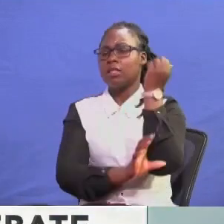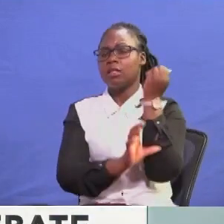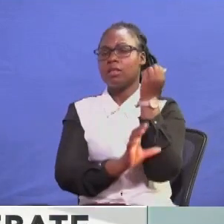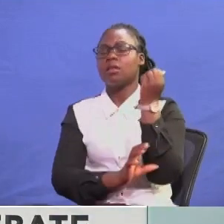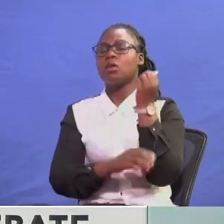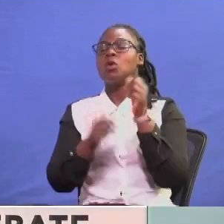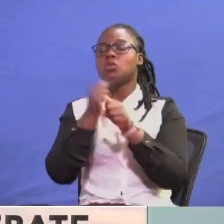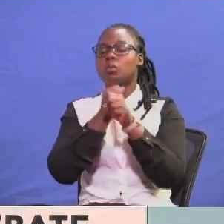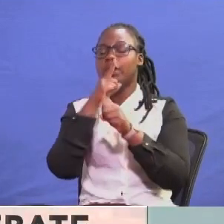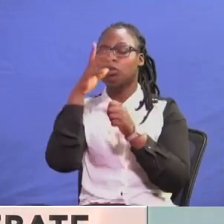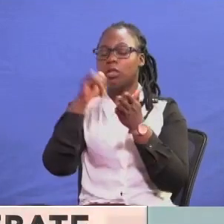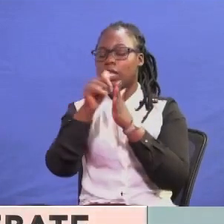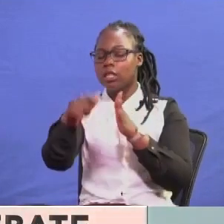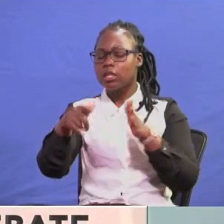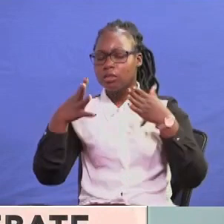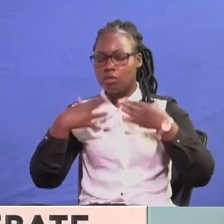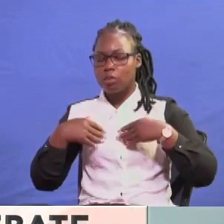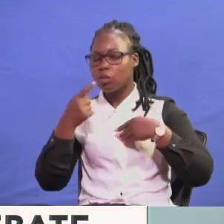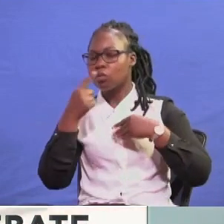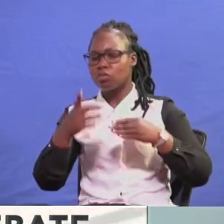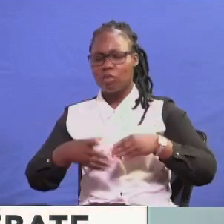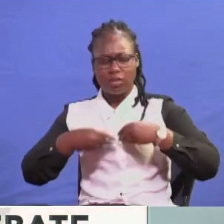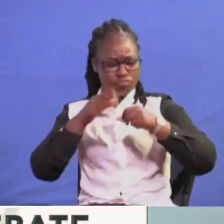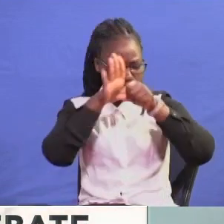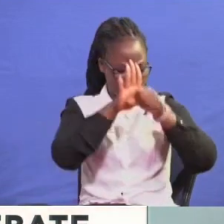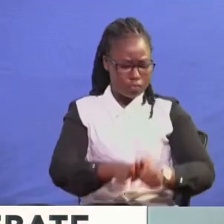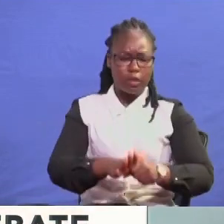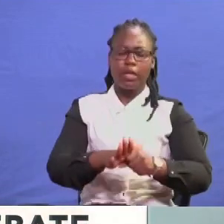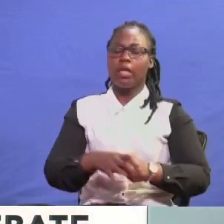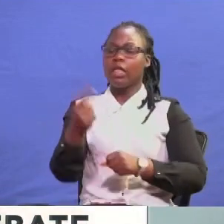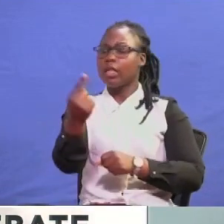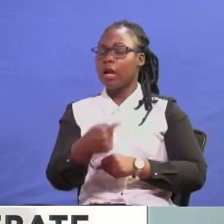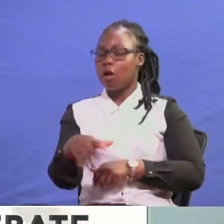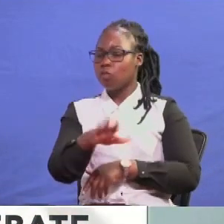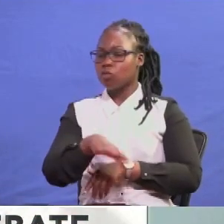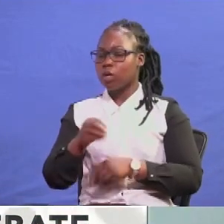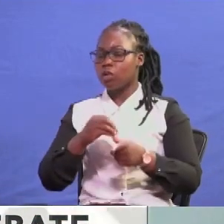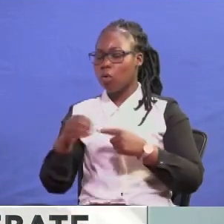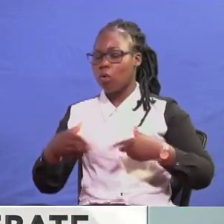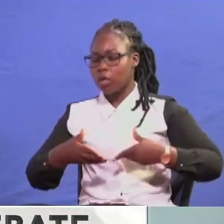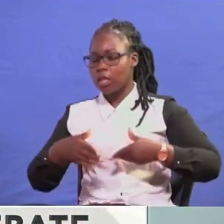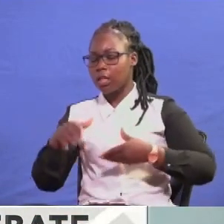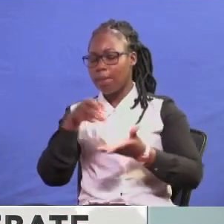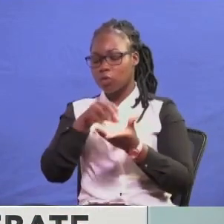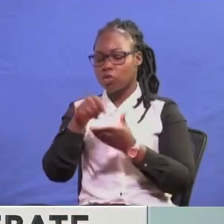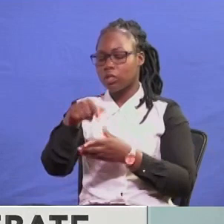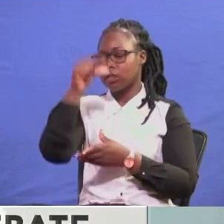these people who are pressuring him, they still get somewhere in this, to get some positions in this